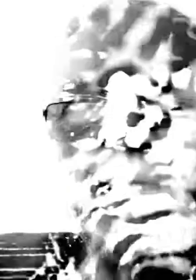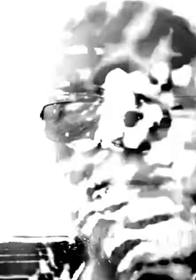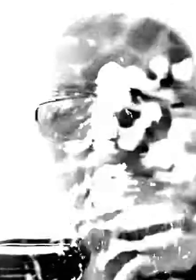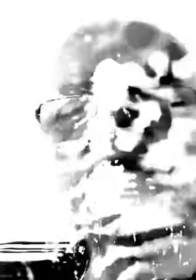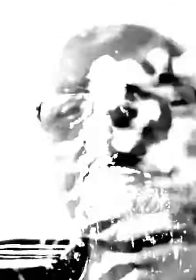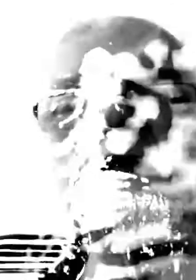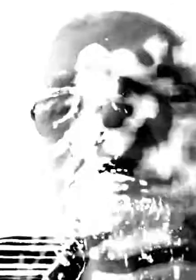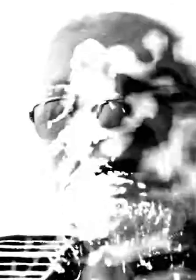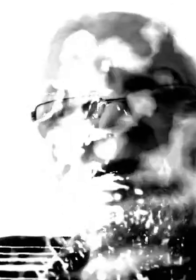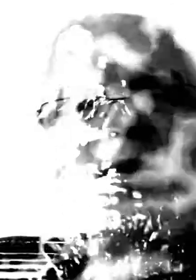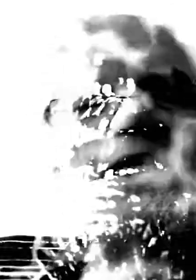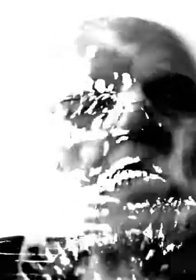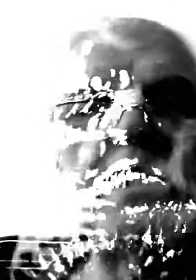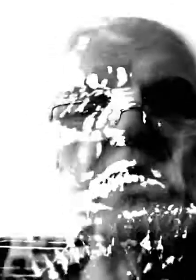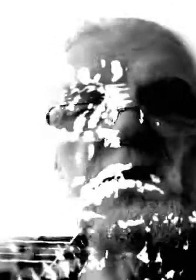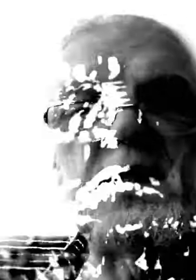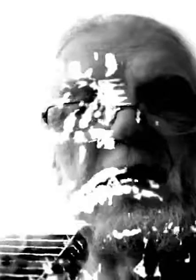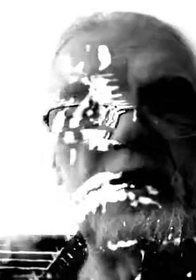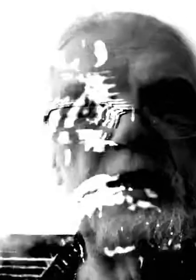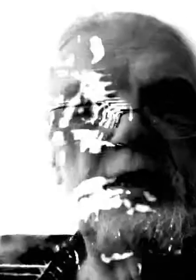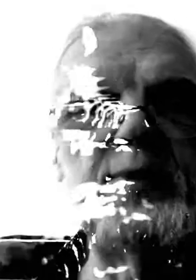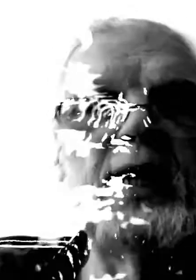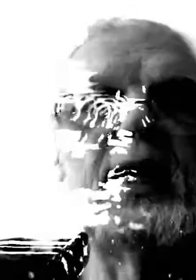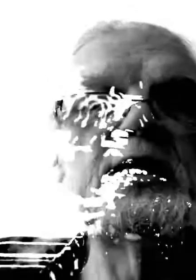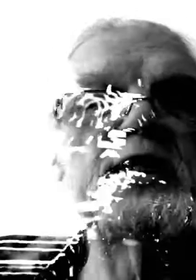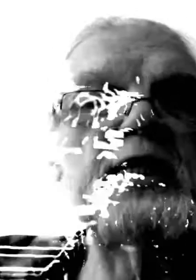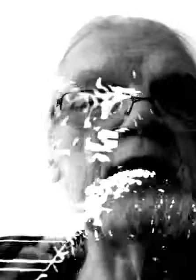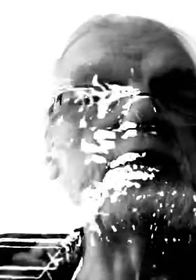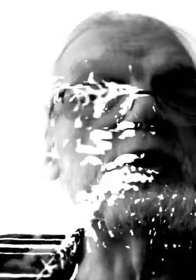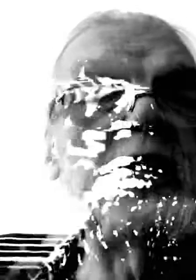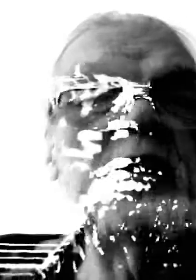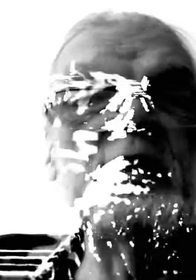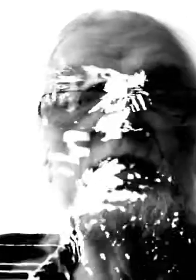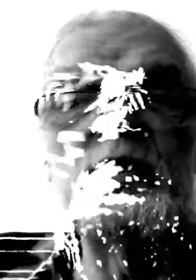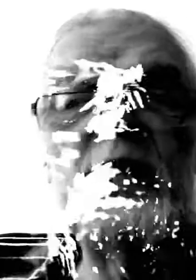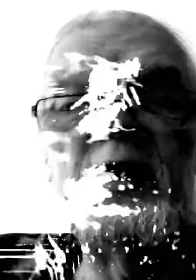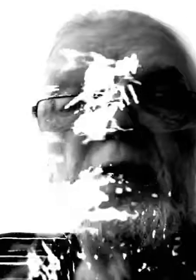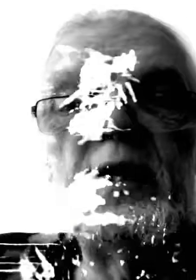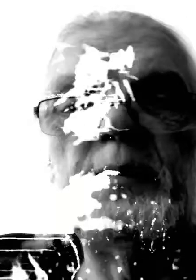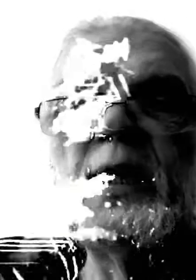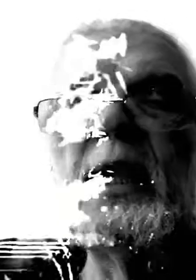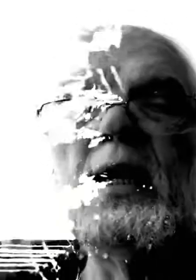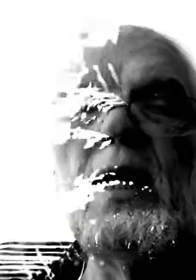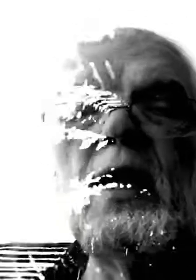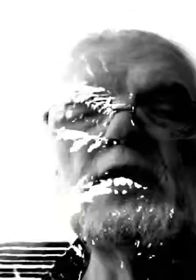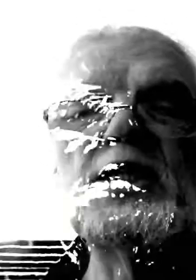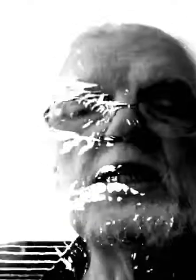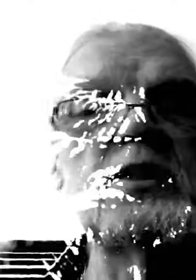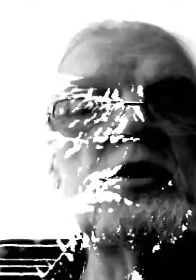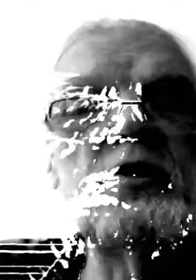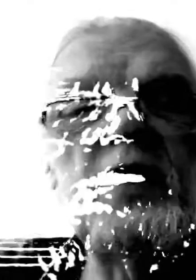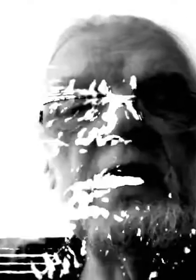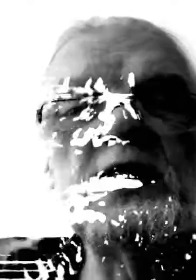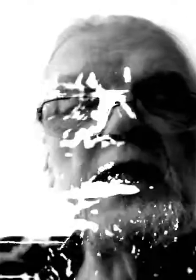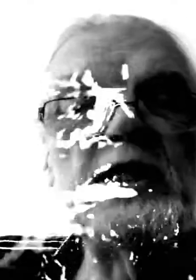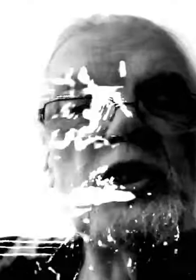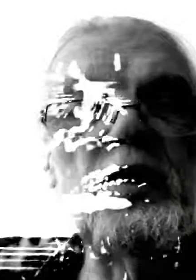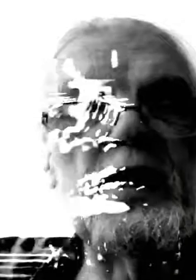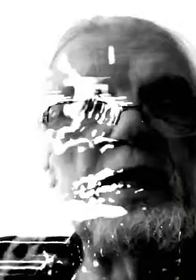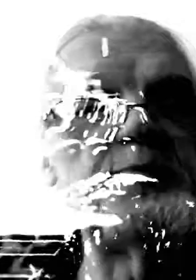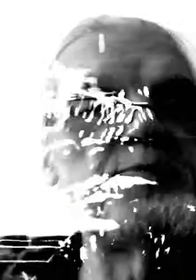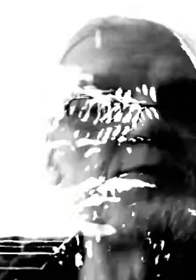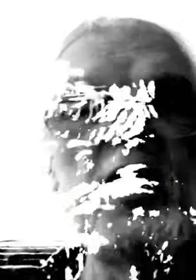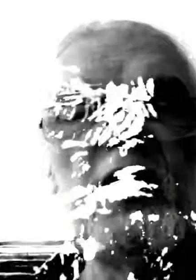together. Together we stand together. Stand together together. Sit to face each